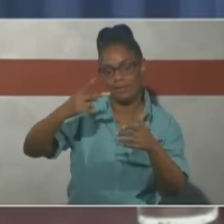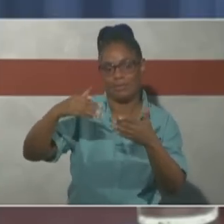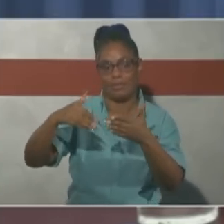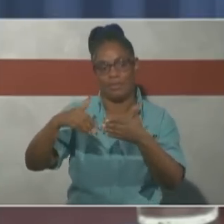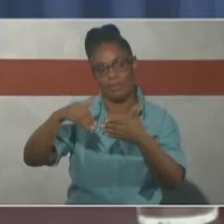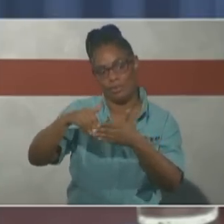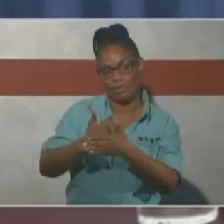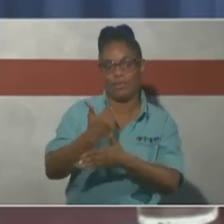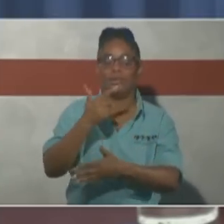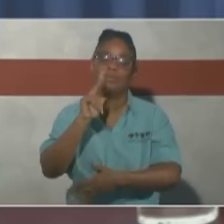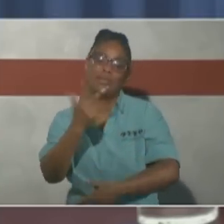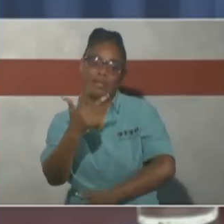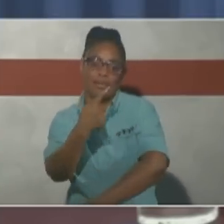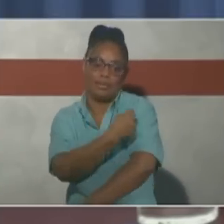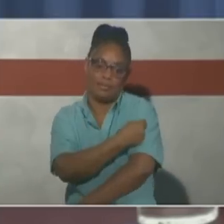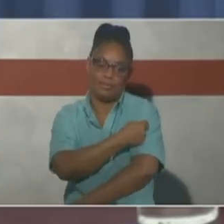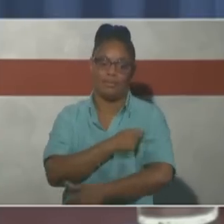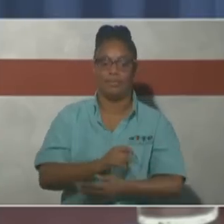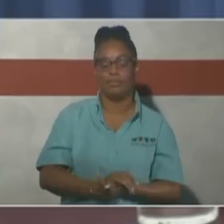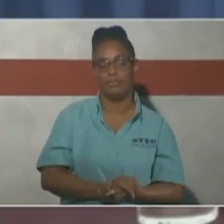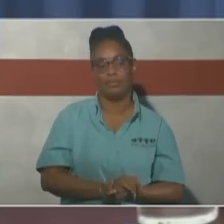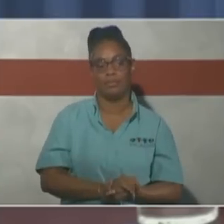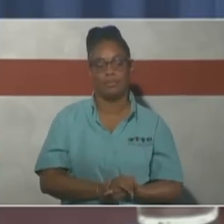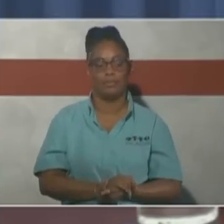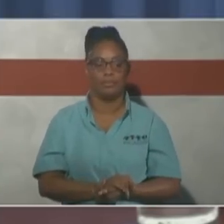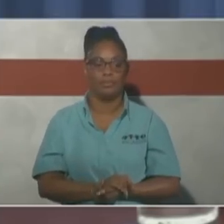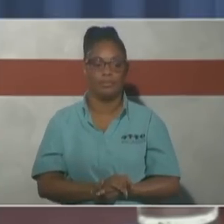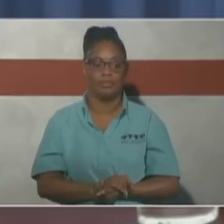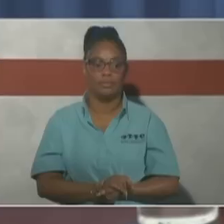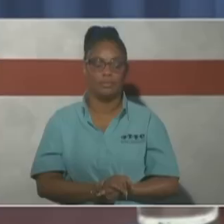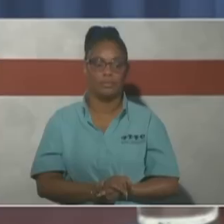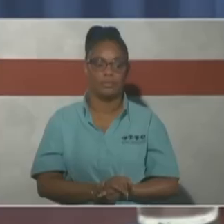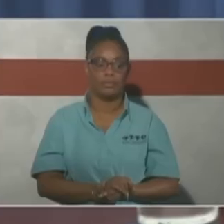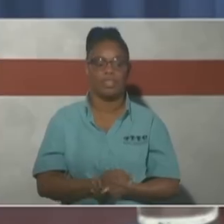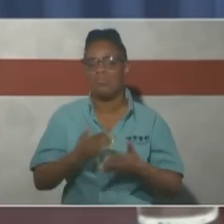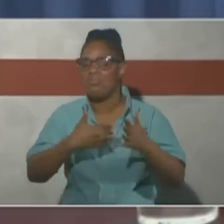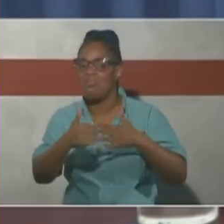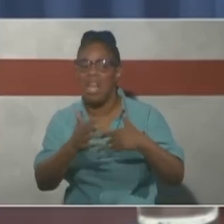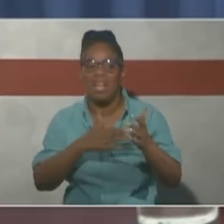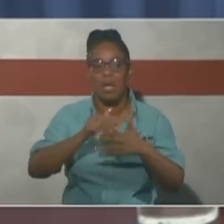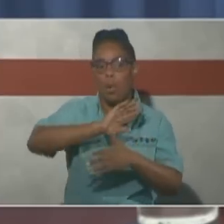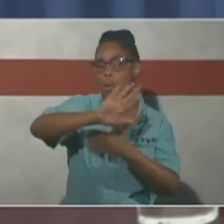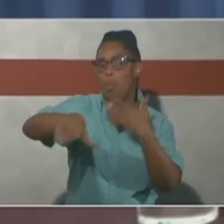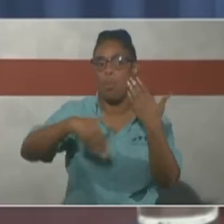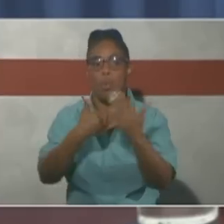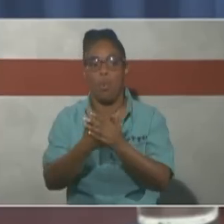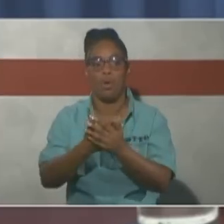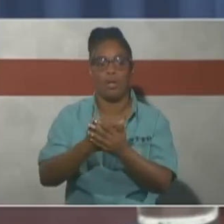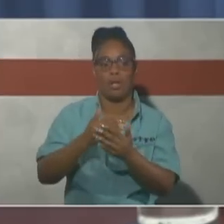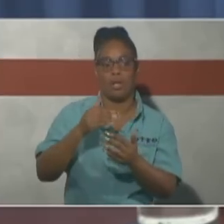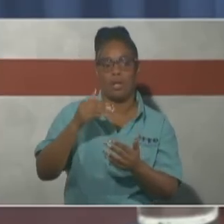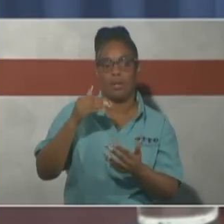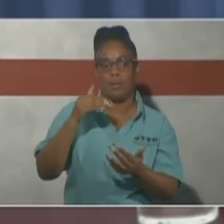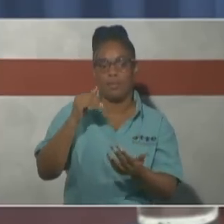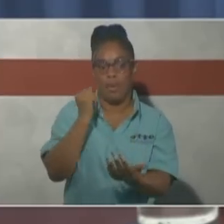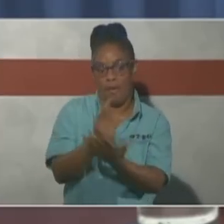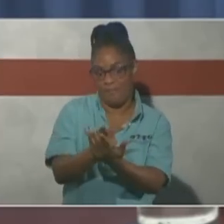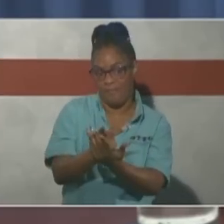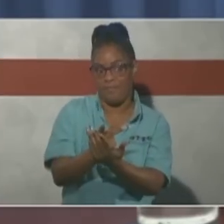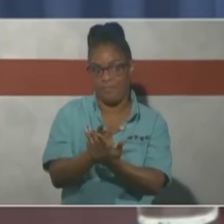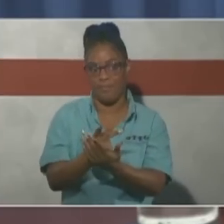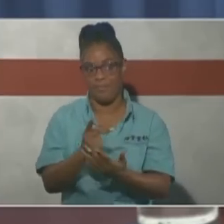your primary shots and your secondary shots. But boosters around the world and vaccinations in